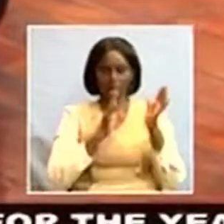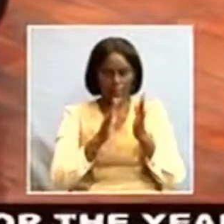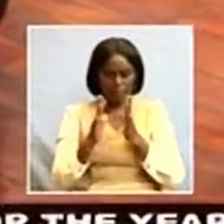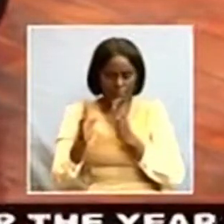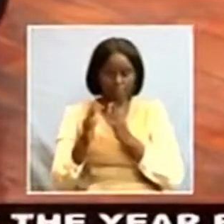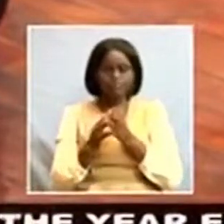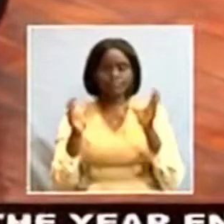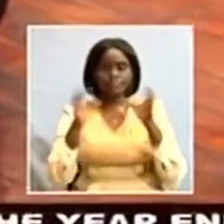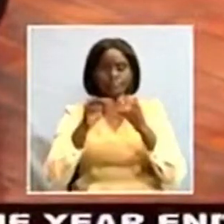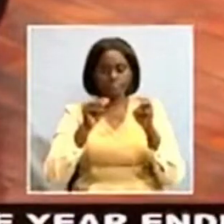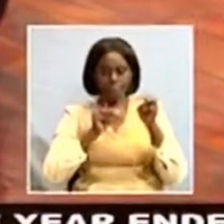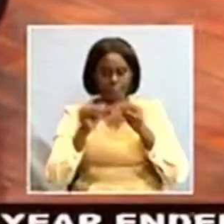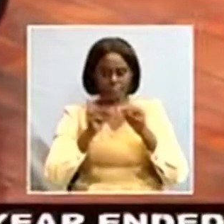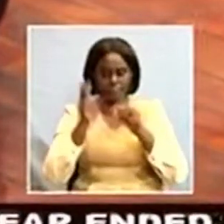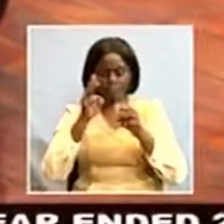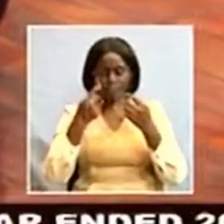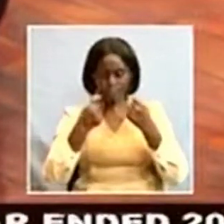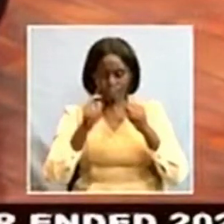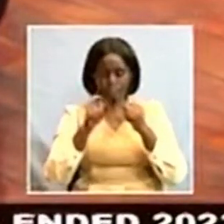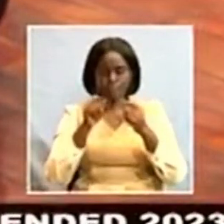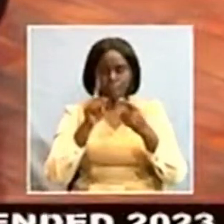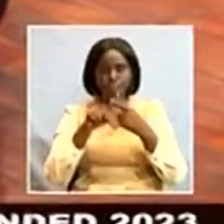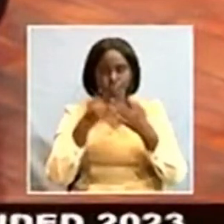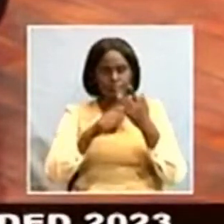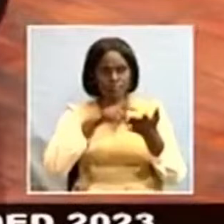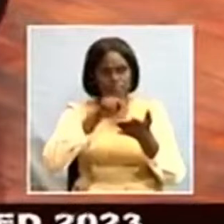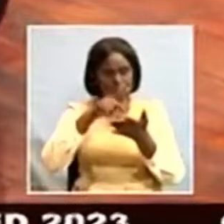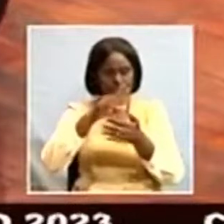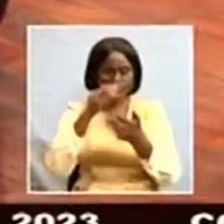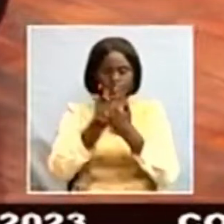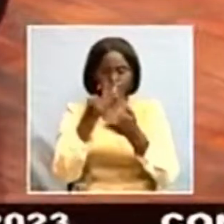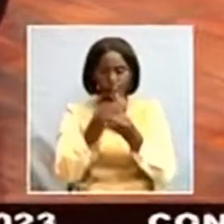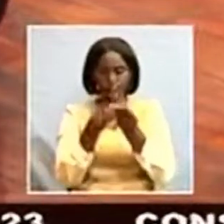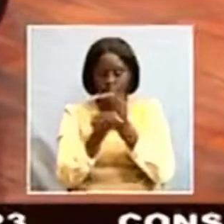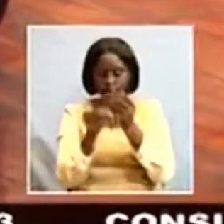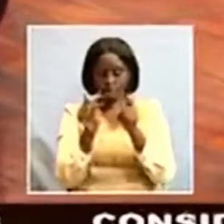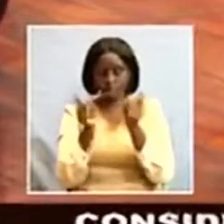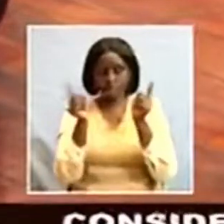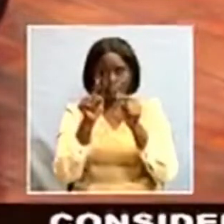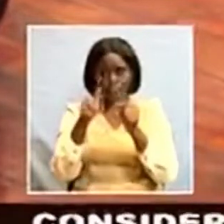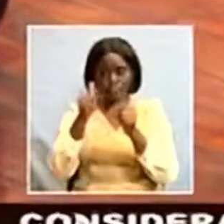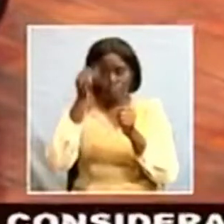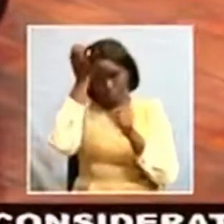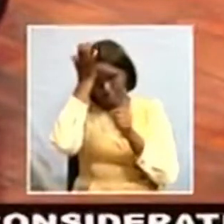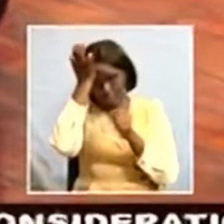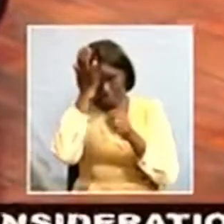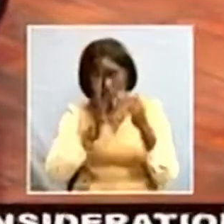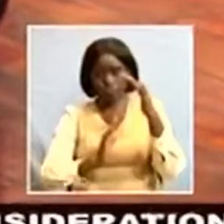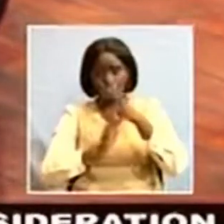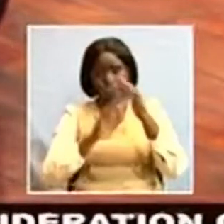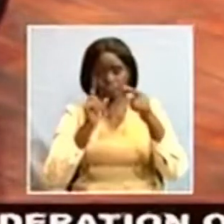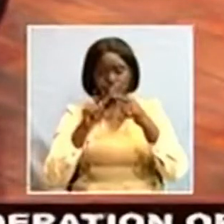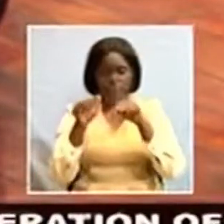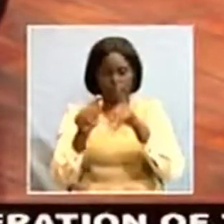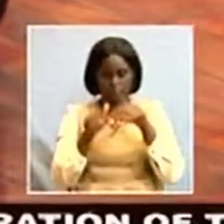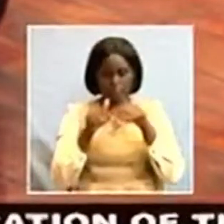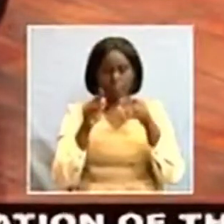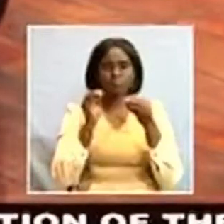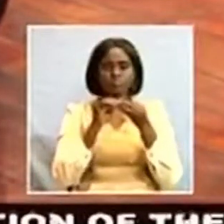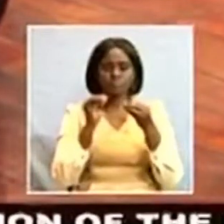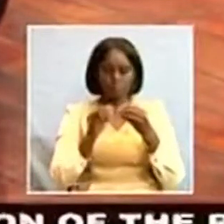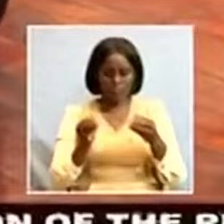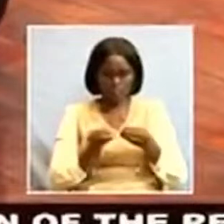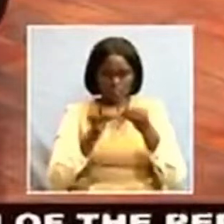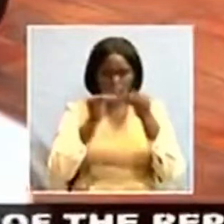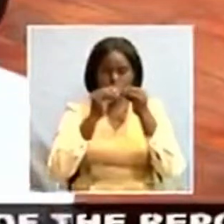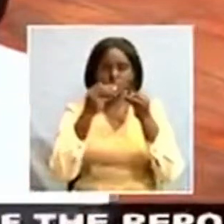measure. Council management will endeavor to pay obligations as and when they fall due to avoid further accumulation